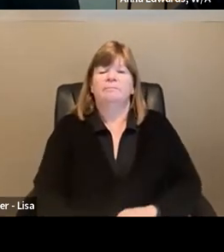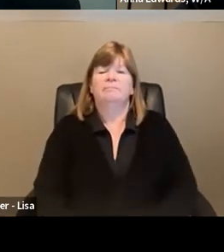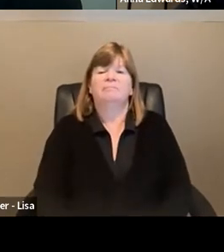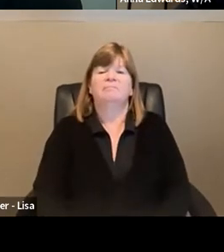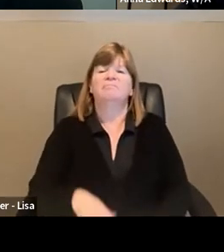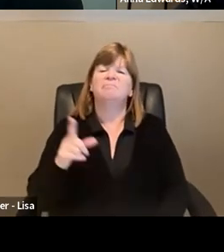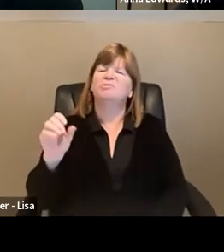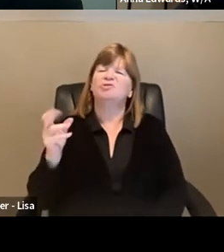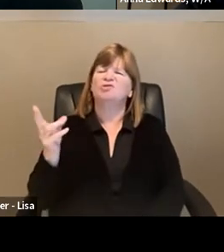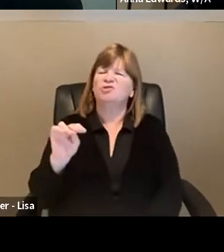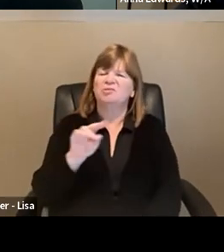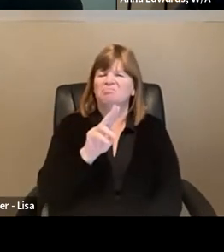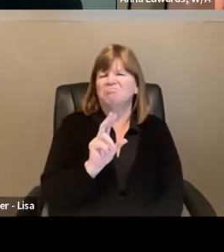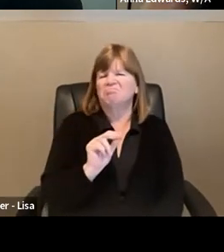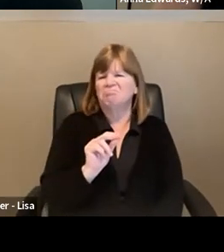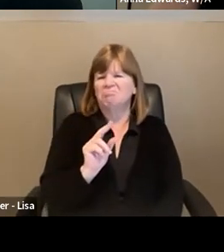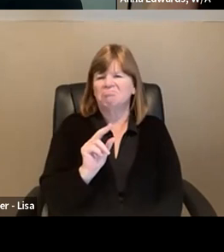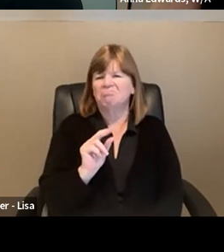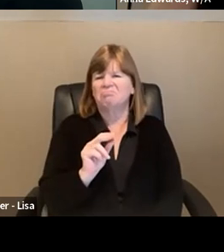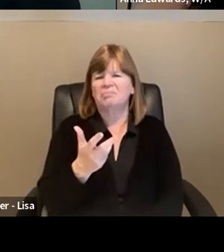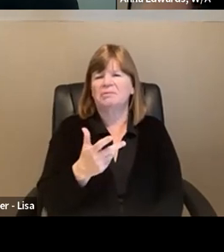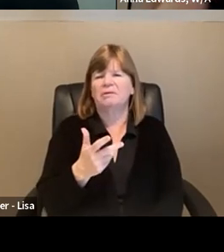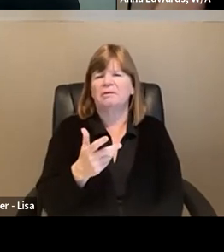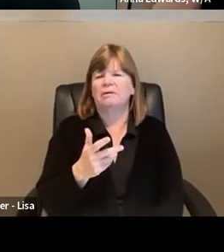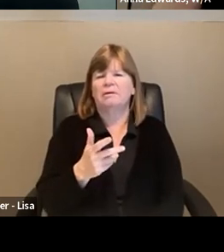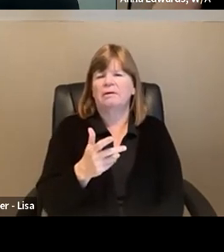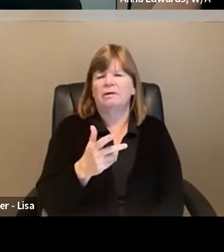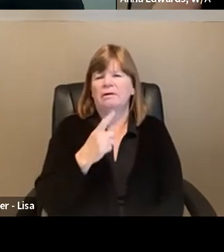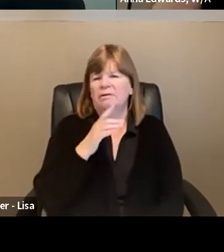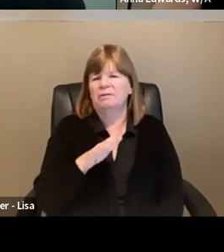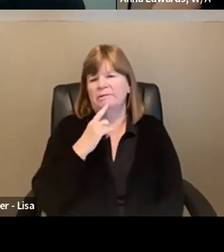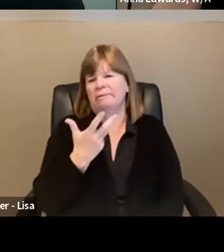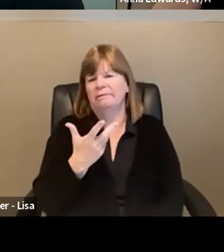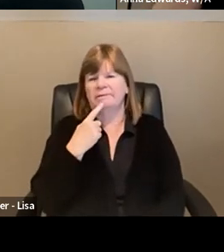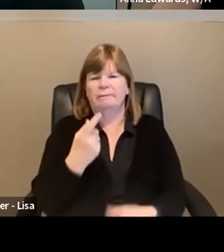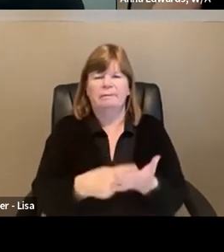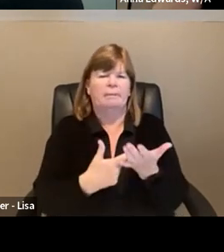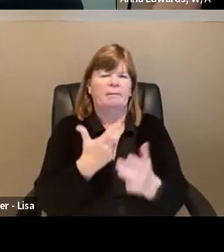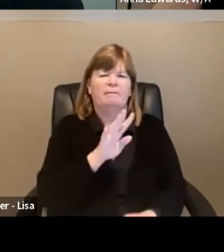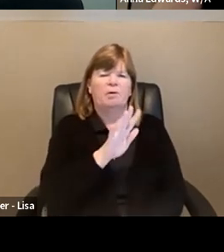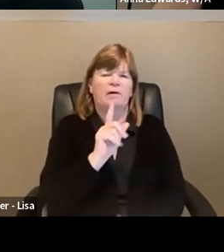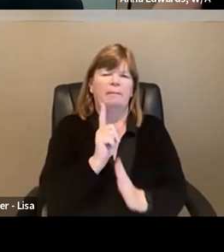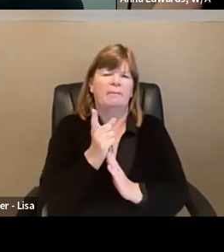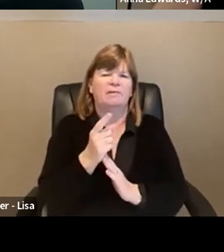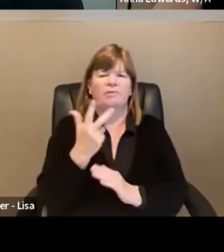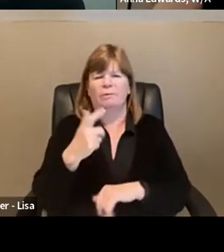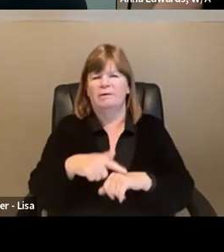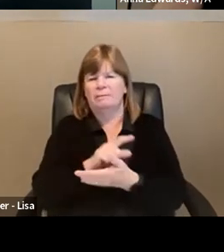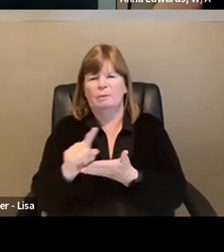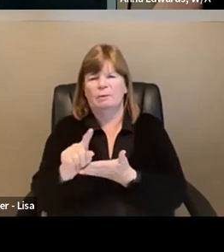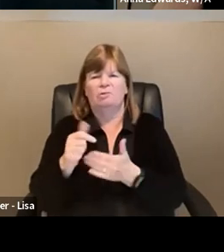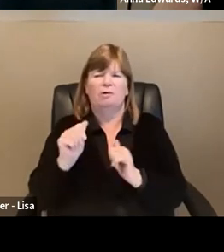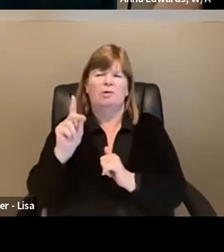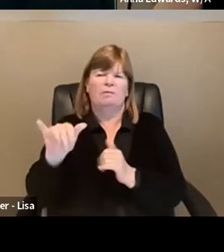No, I wouldn't say. I mean, if something is you're supposed to use it 45 minutes, for example, 3 times a week, we try to do that to make sure it's